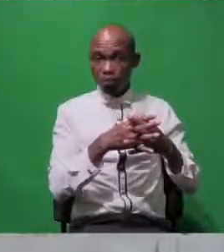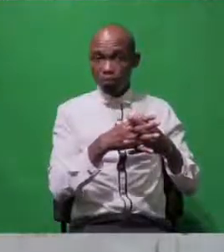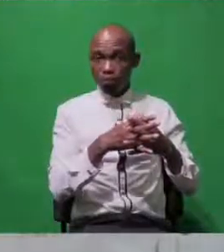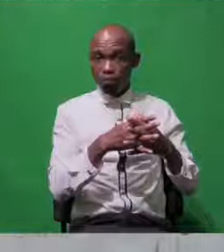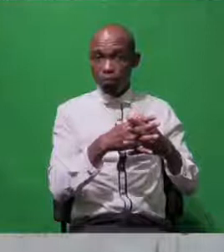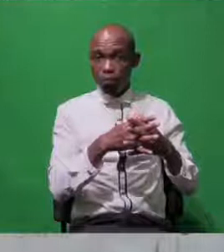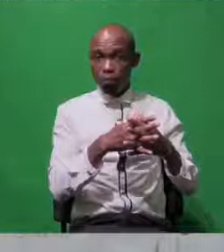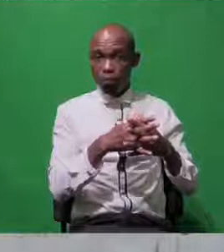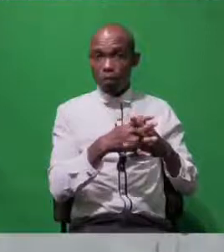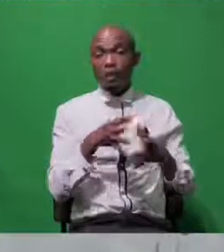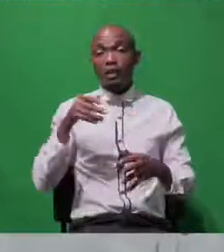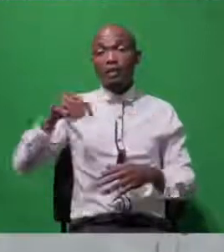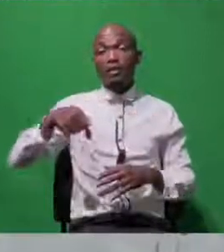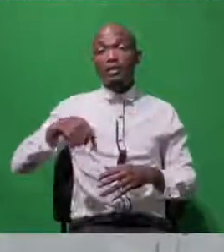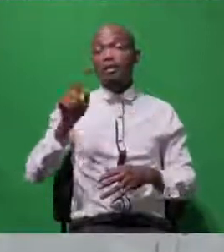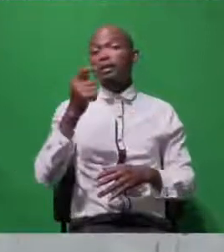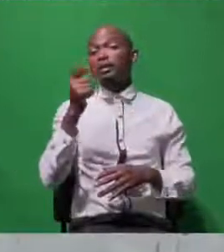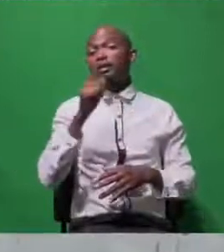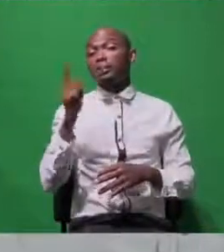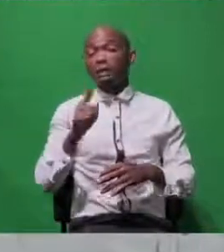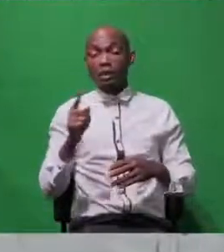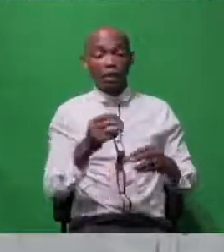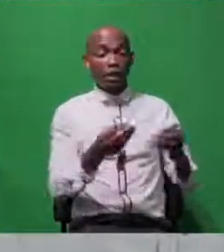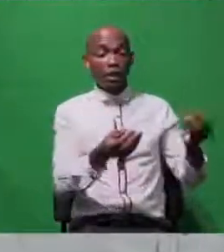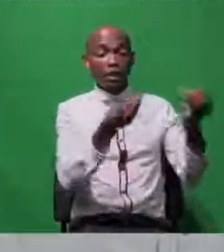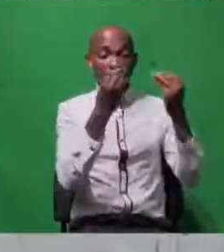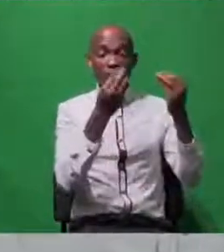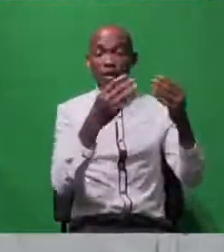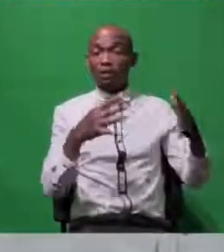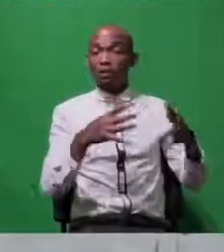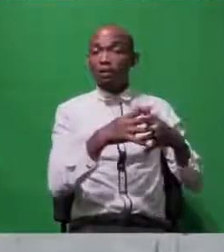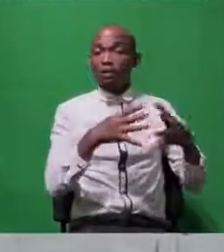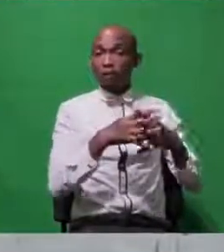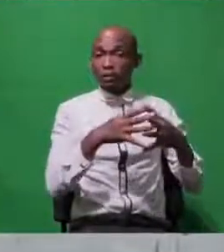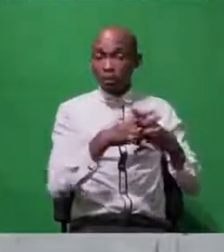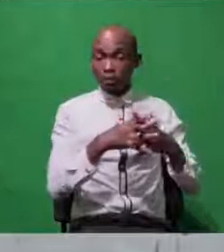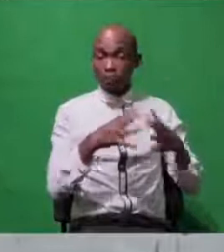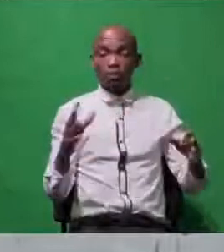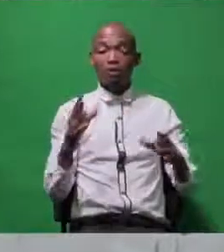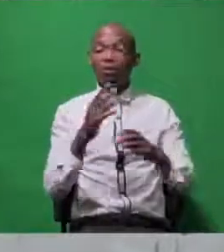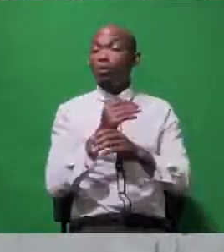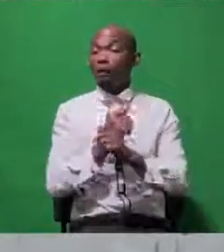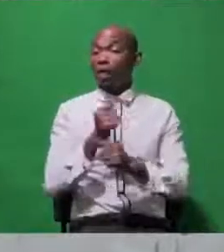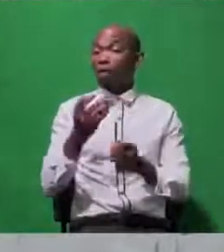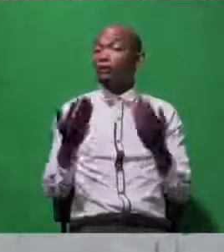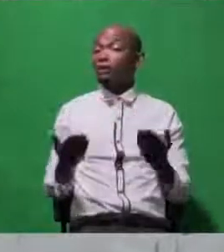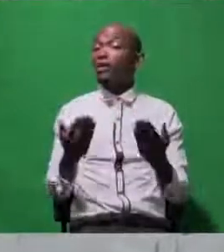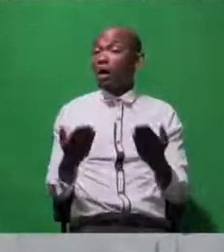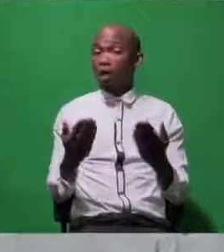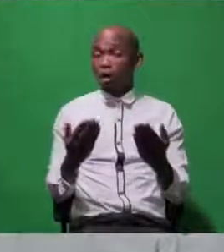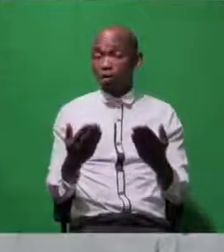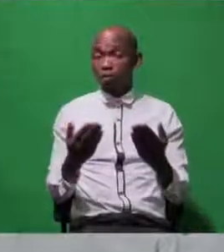Even in Tanzania, the education system we're having, though